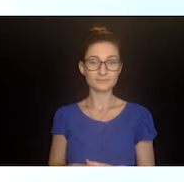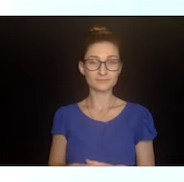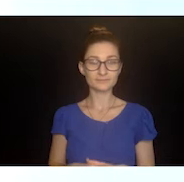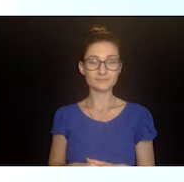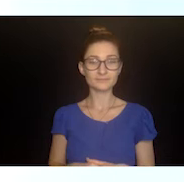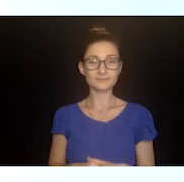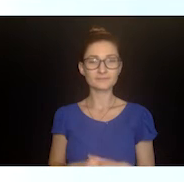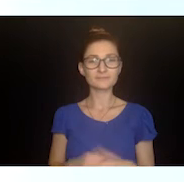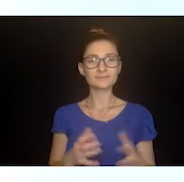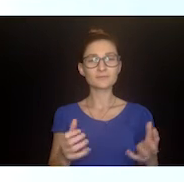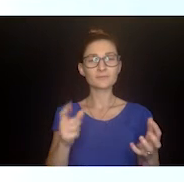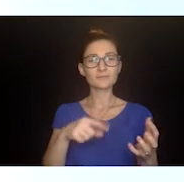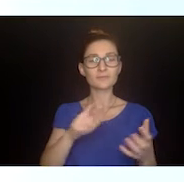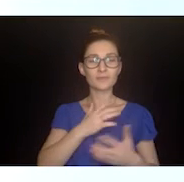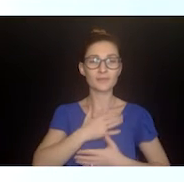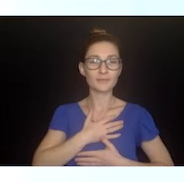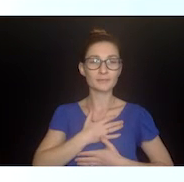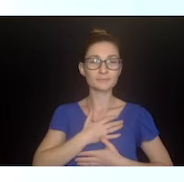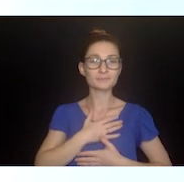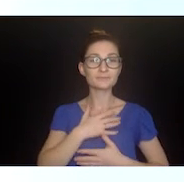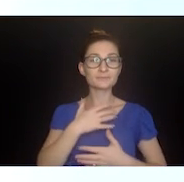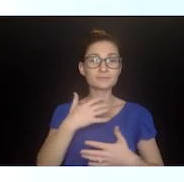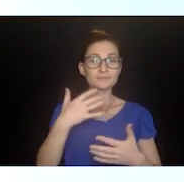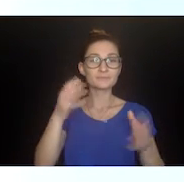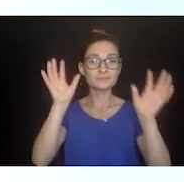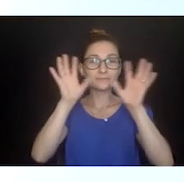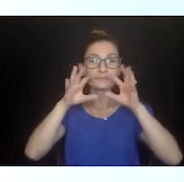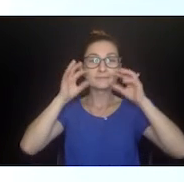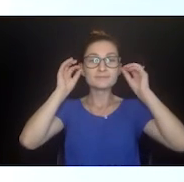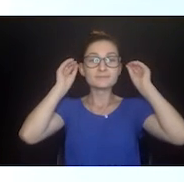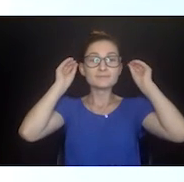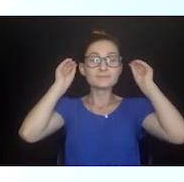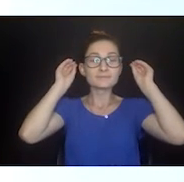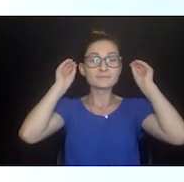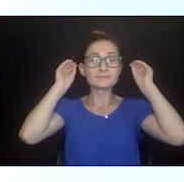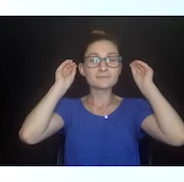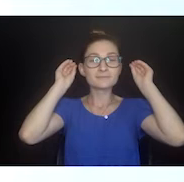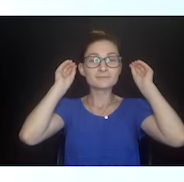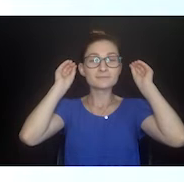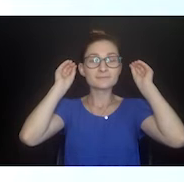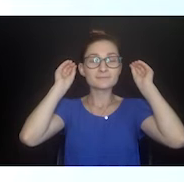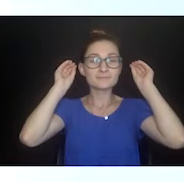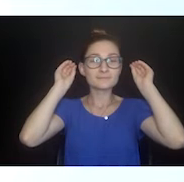So I'd like you just to take a nice deep breath in through your nose